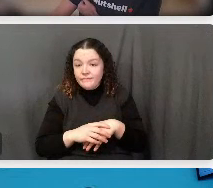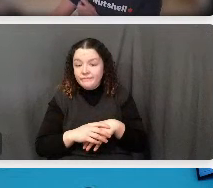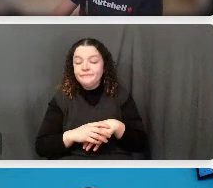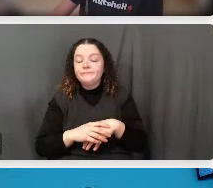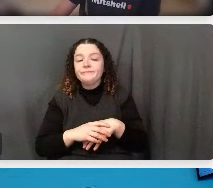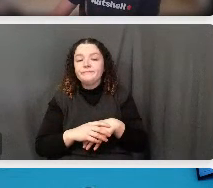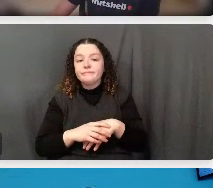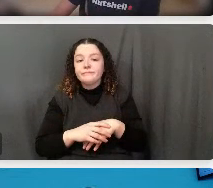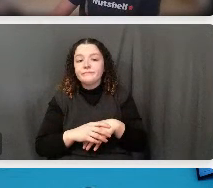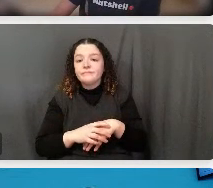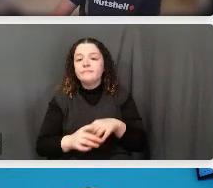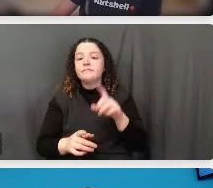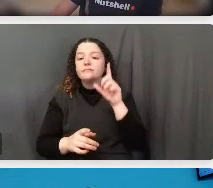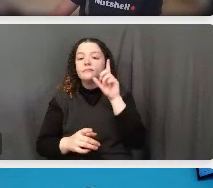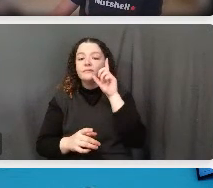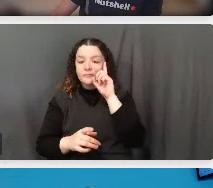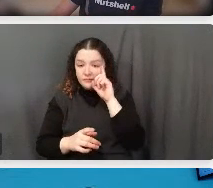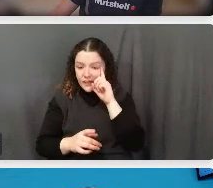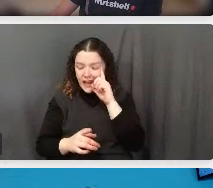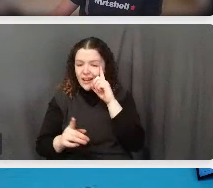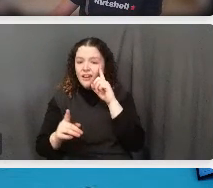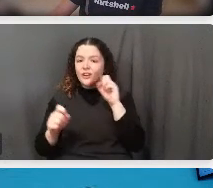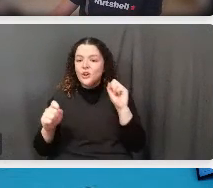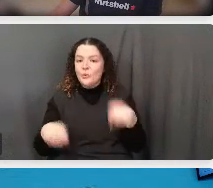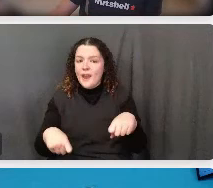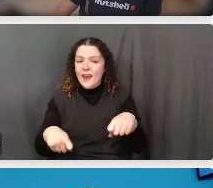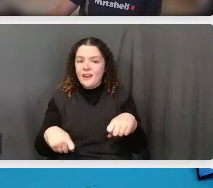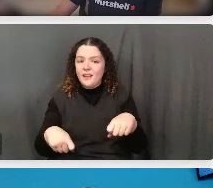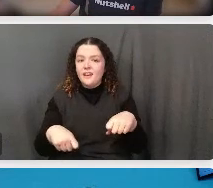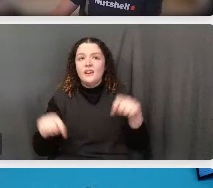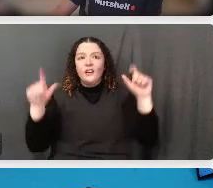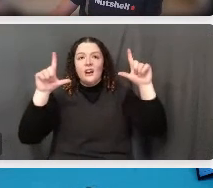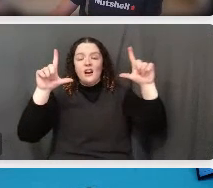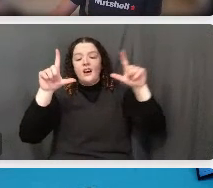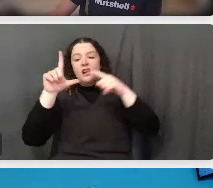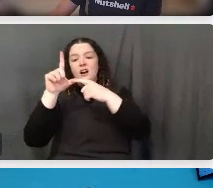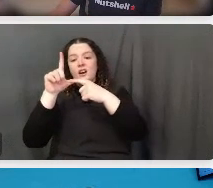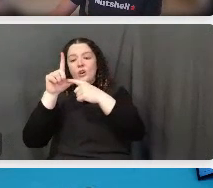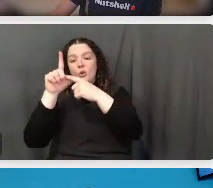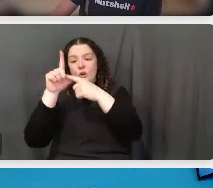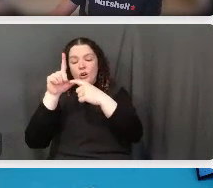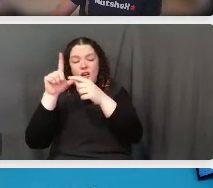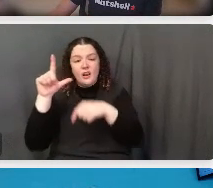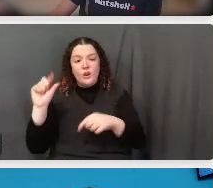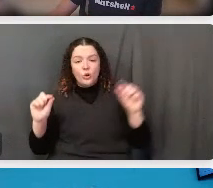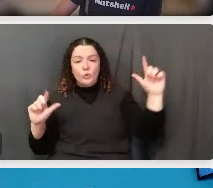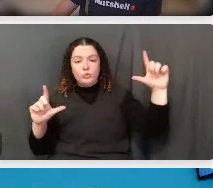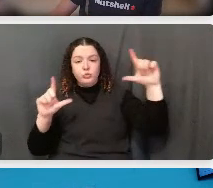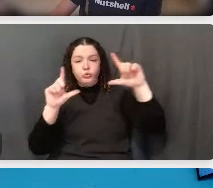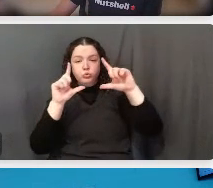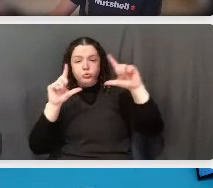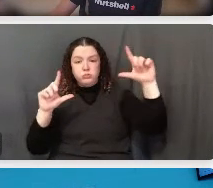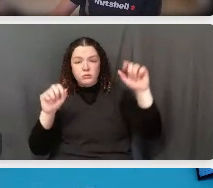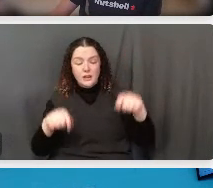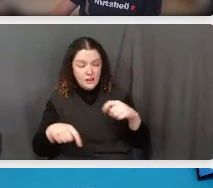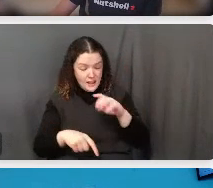I believe you should just be able to click the corner and size it down that way. Emily, am I giving the correct information